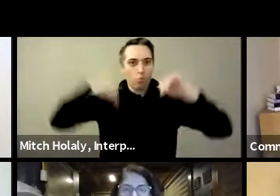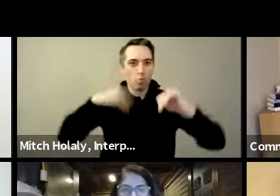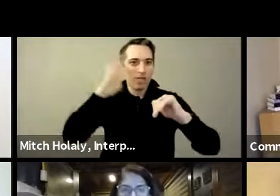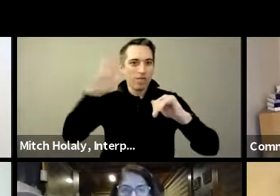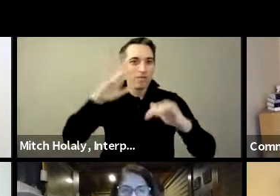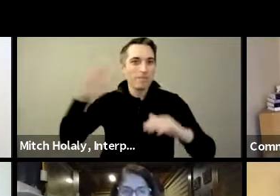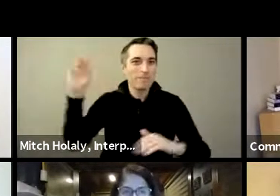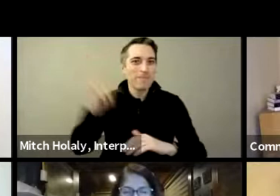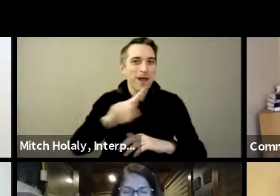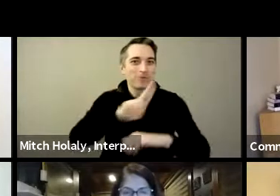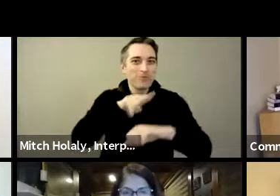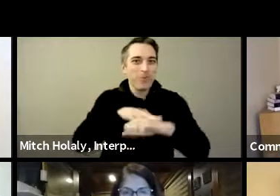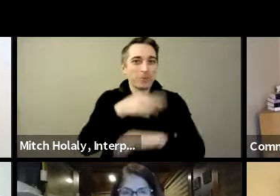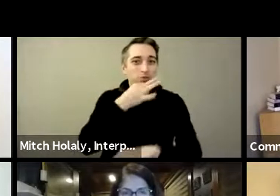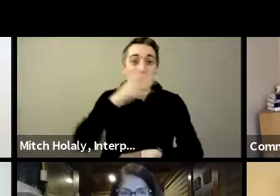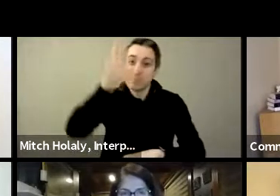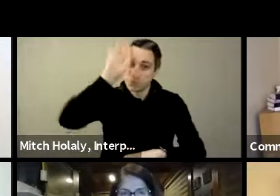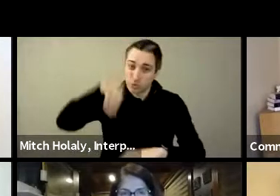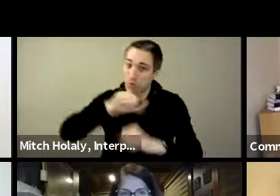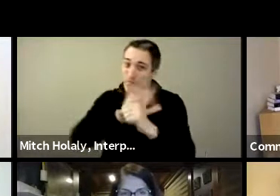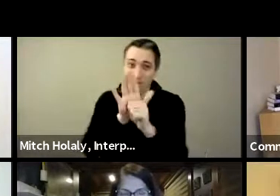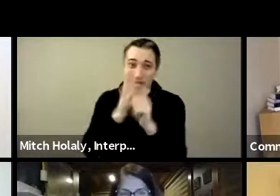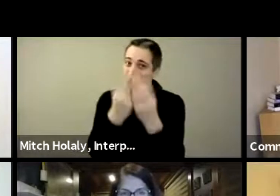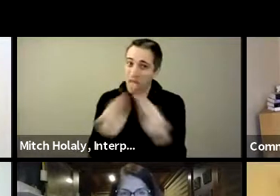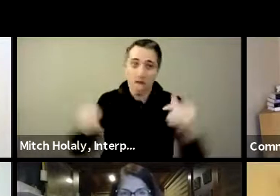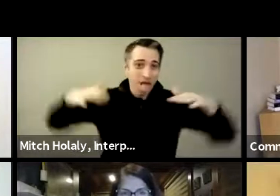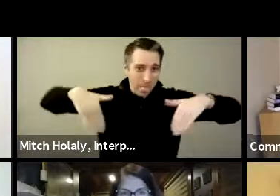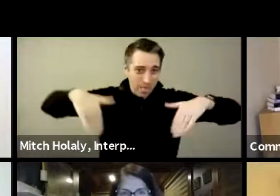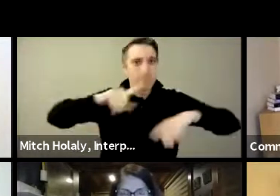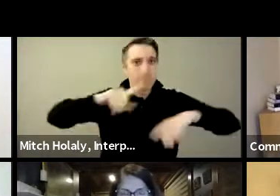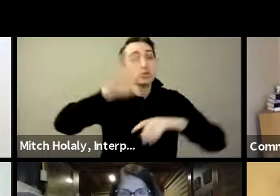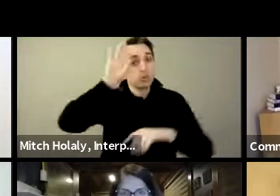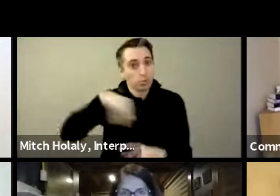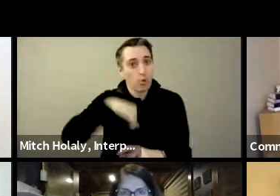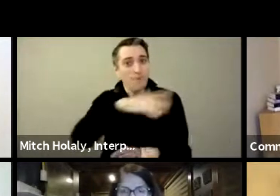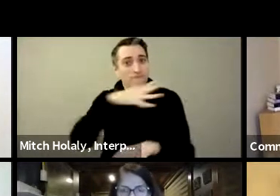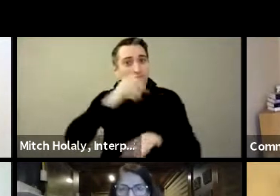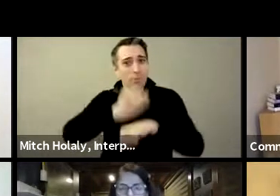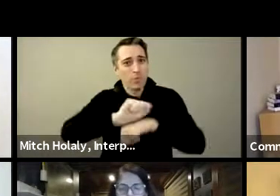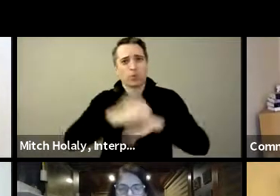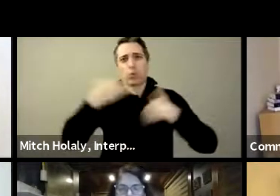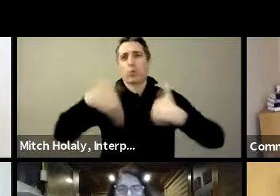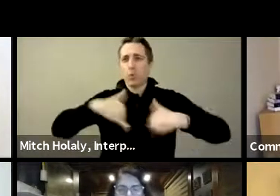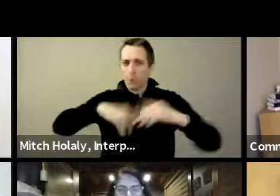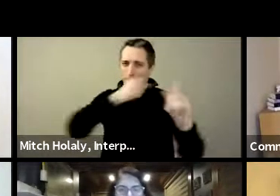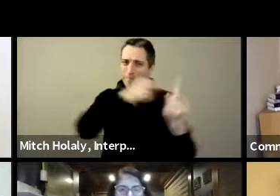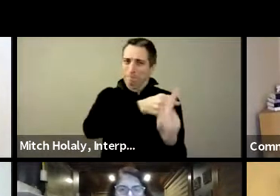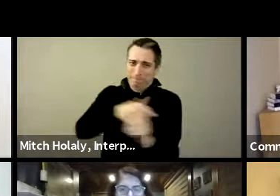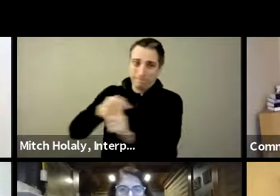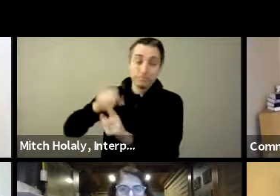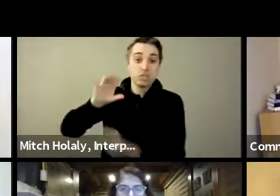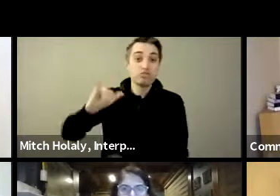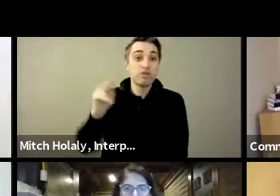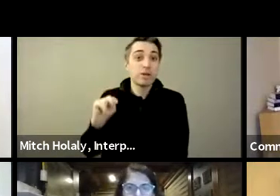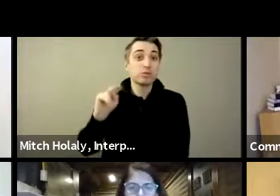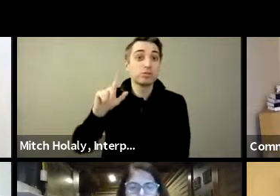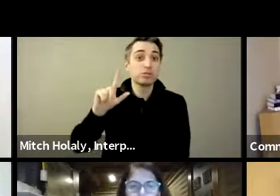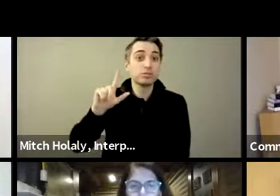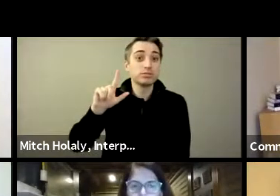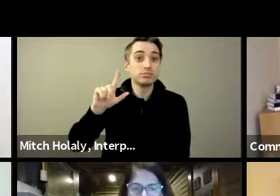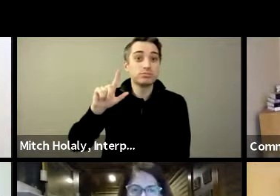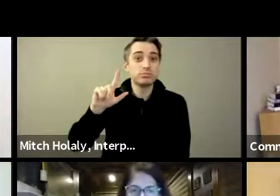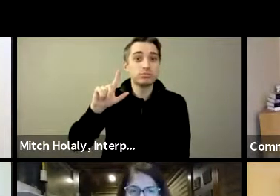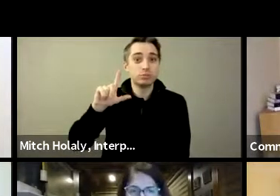COVID-19 is not over yet, and farm workers continue to bear the brunt of the pandemic. On January 6, 2021, DHHS published